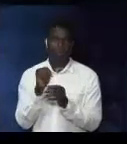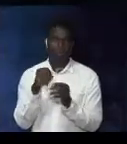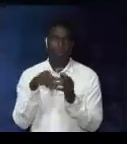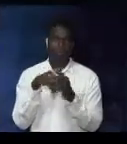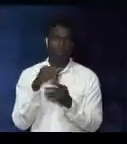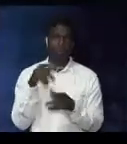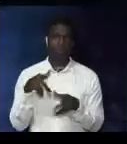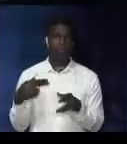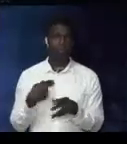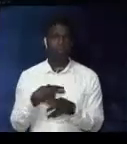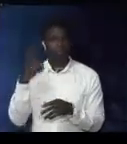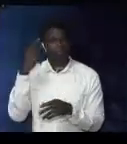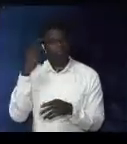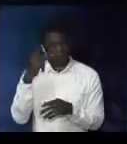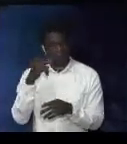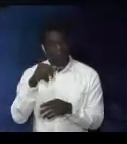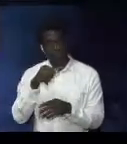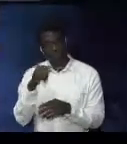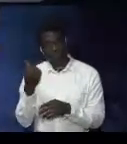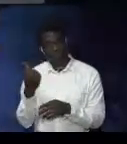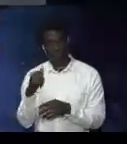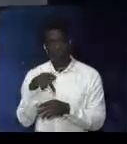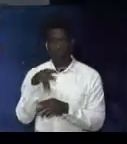property a square has.